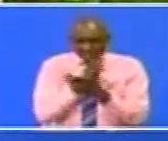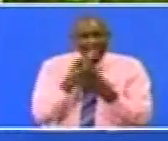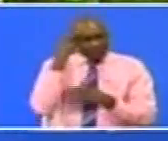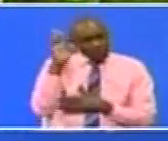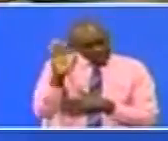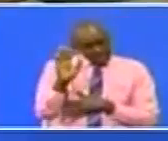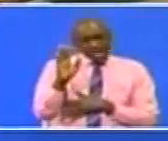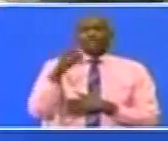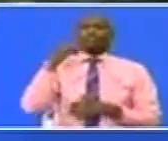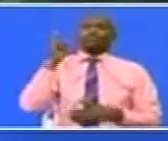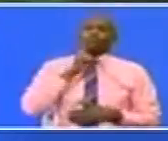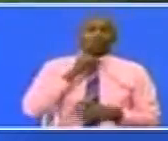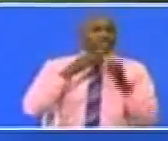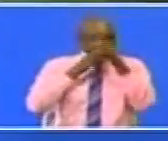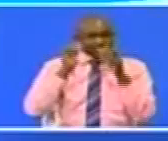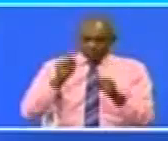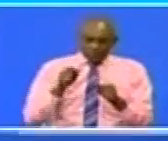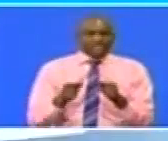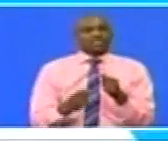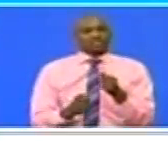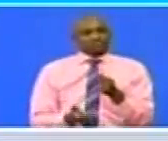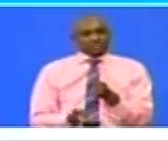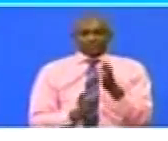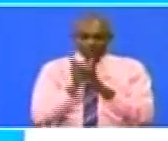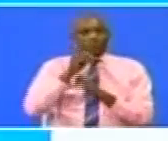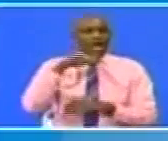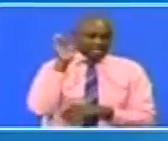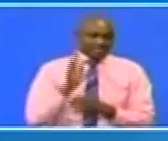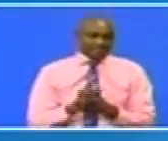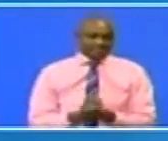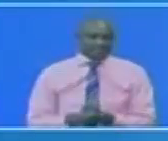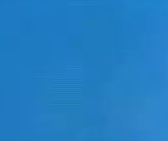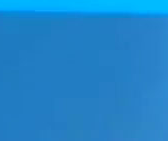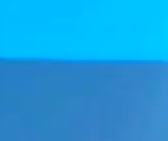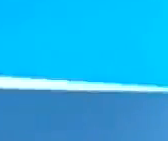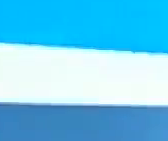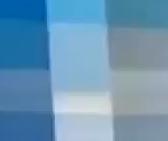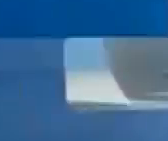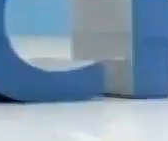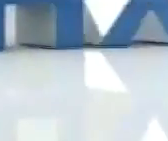characters that tomorrow's leaders should cultivate. Zindzi Kibiku, KTN Business.